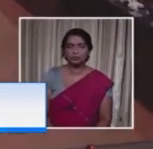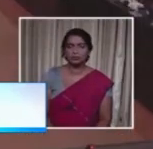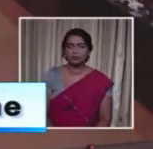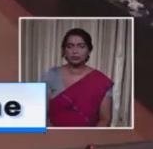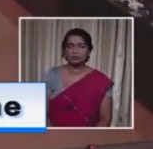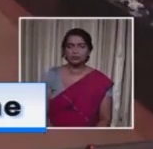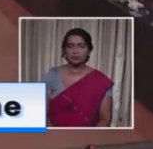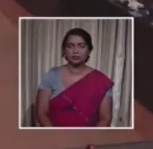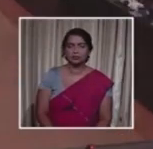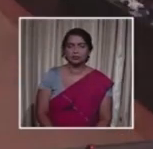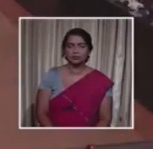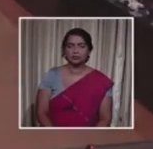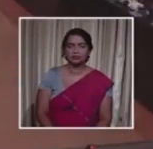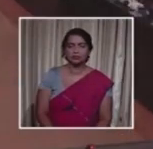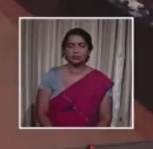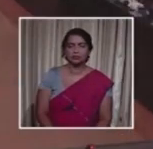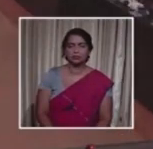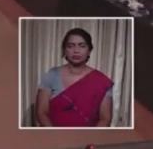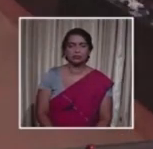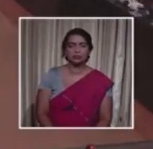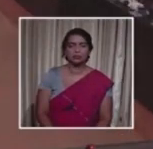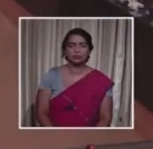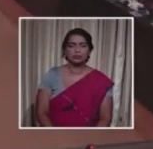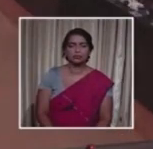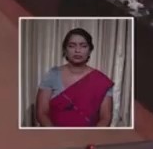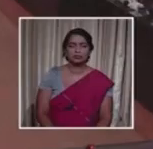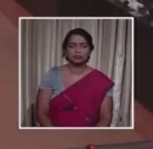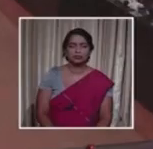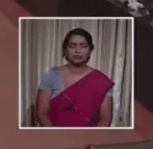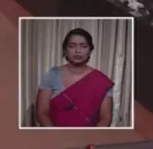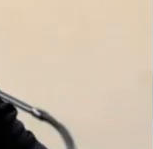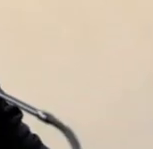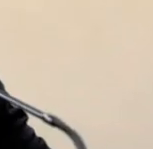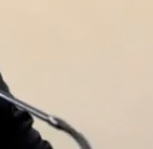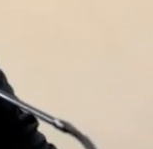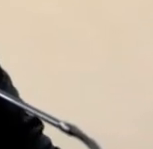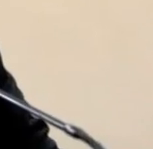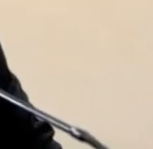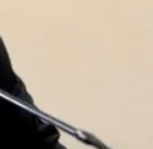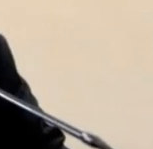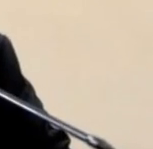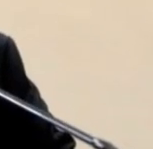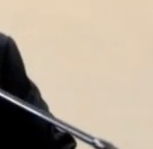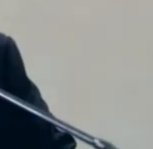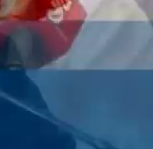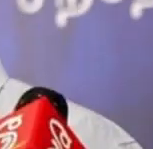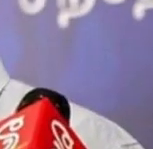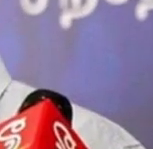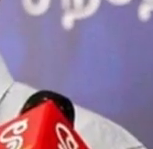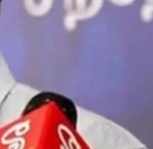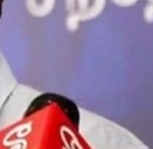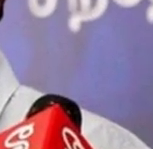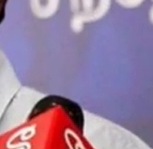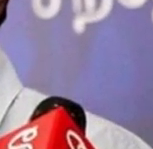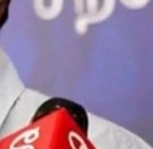with the ruling elite. The other candidate in Wednesday's contest, ruling party lawmaker Dallas Alaha Peruma, received just